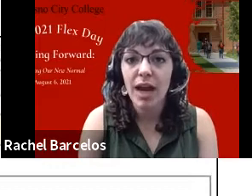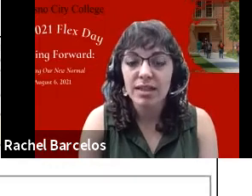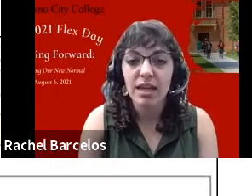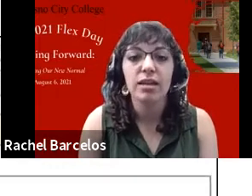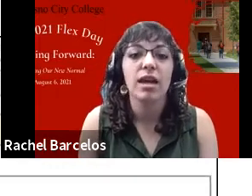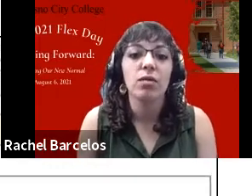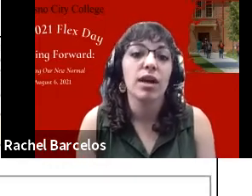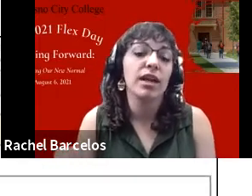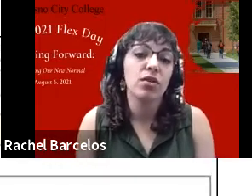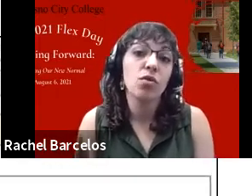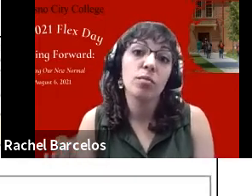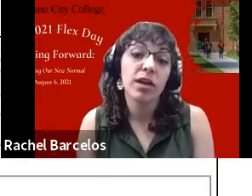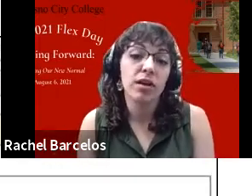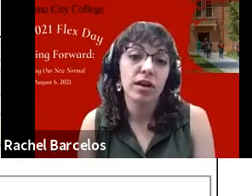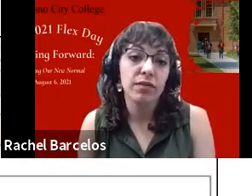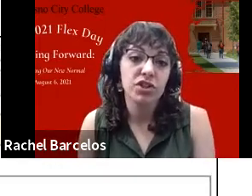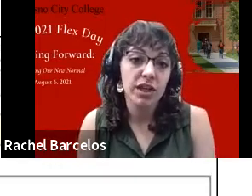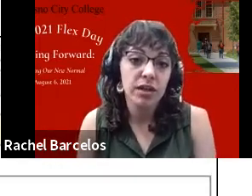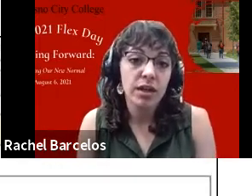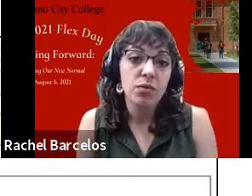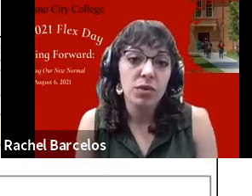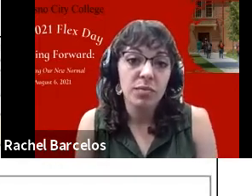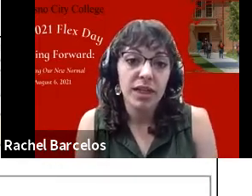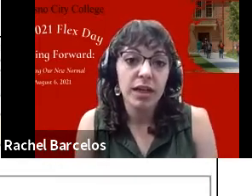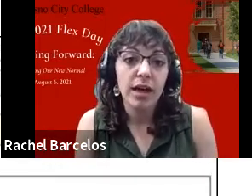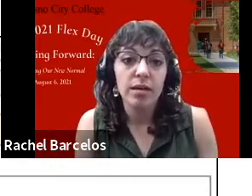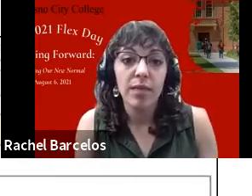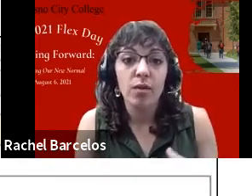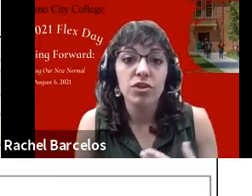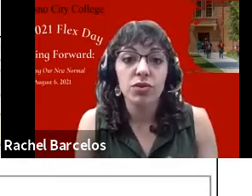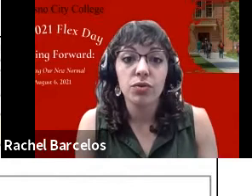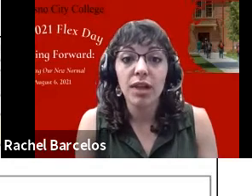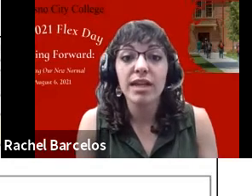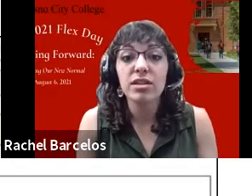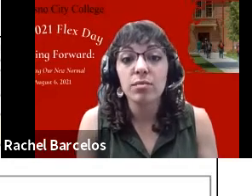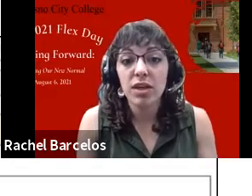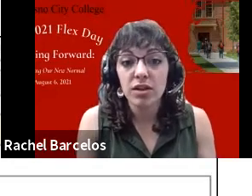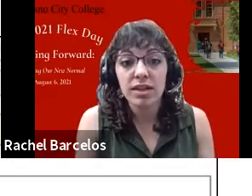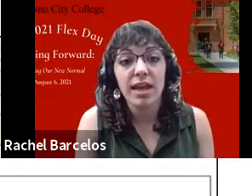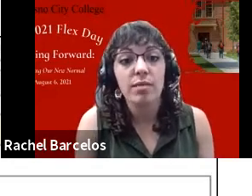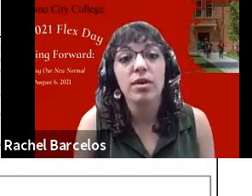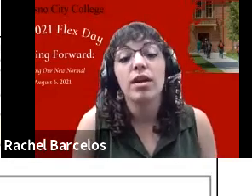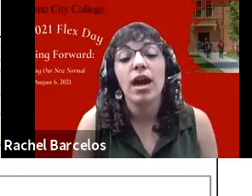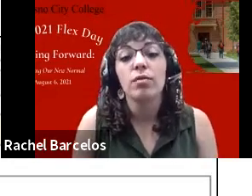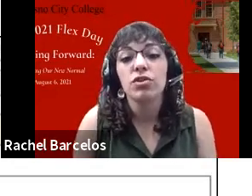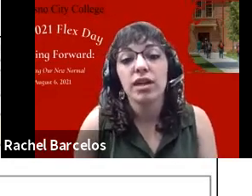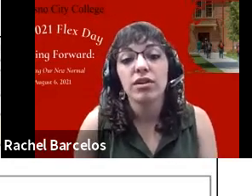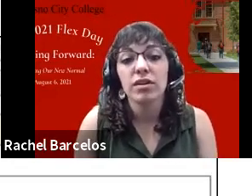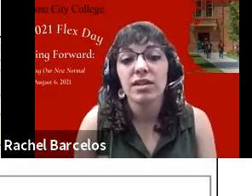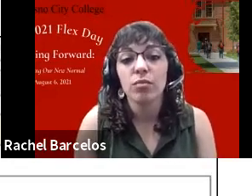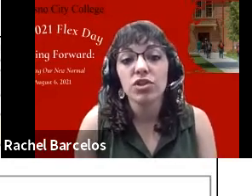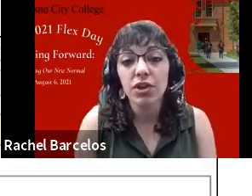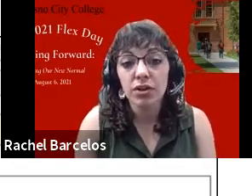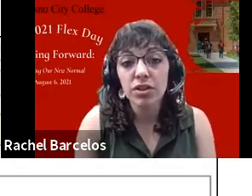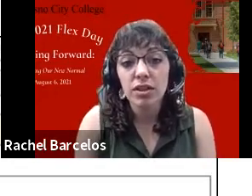would be asking that, again, are normally on our cover sheet would be, how would you like to submit your exam? How would you like